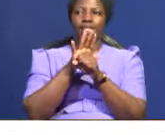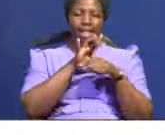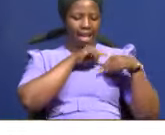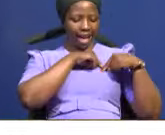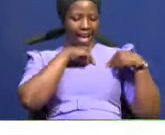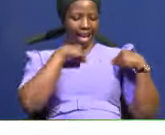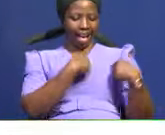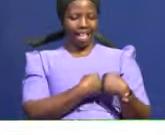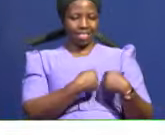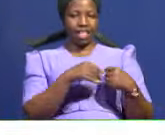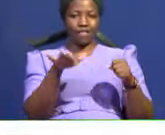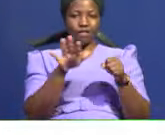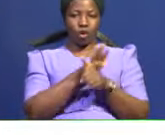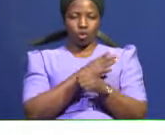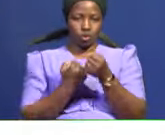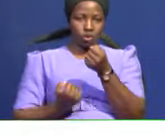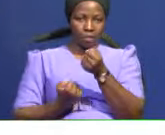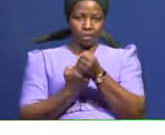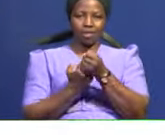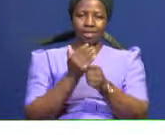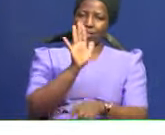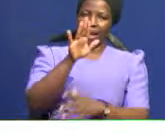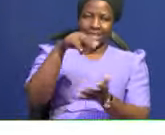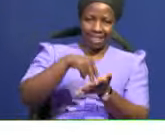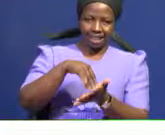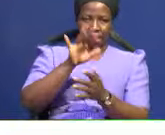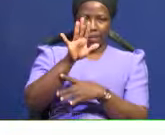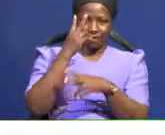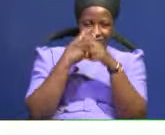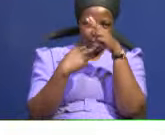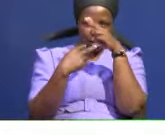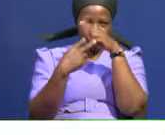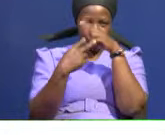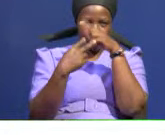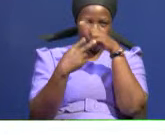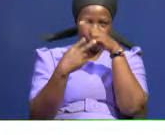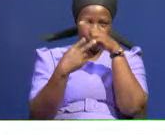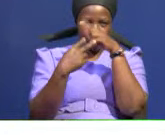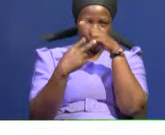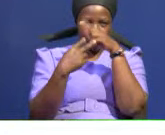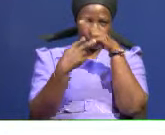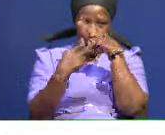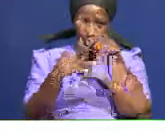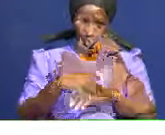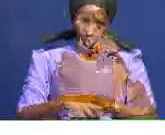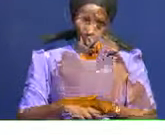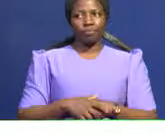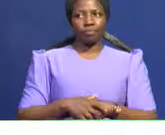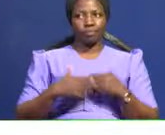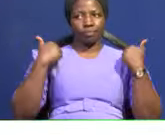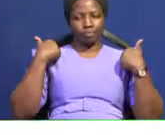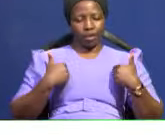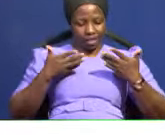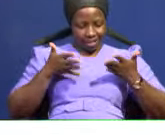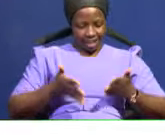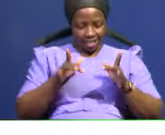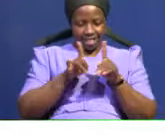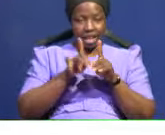wholeheartedly to support his candidature, his vision and his as the African